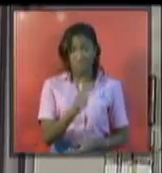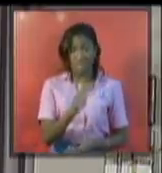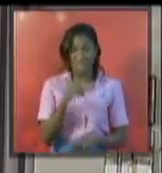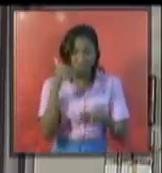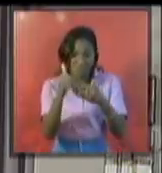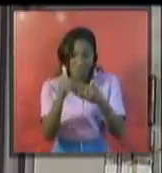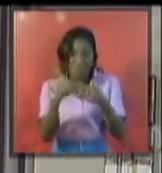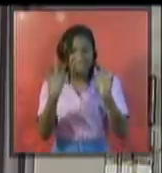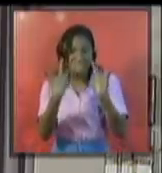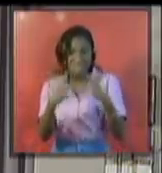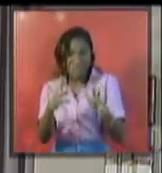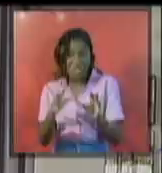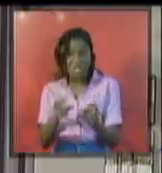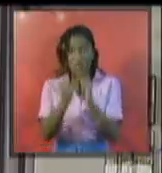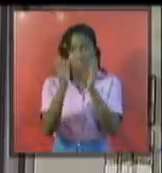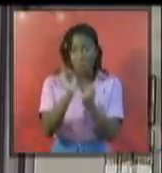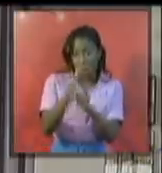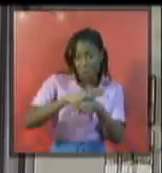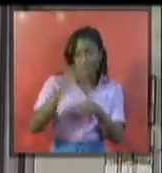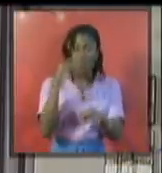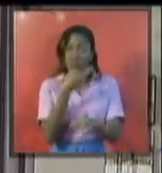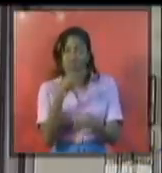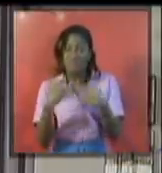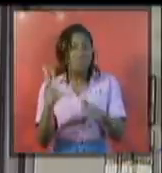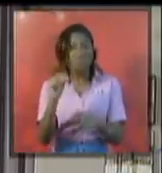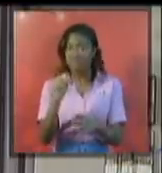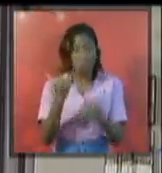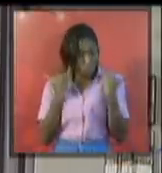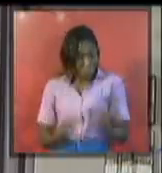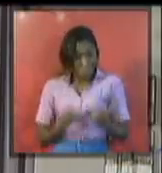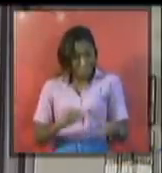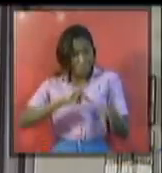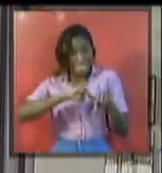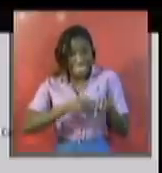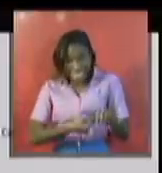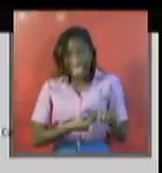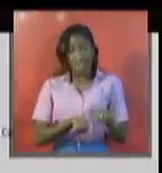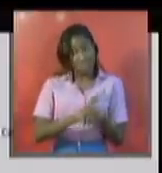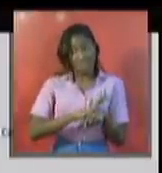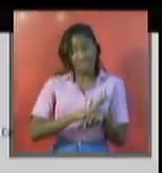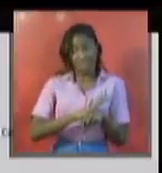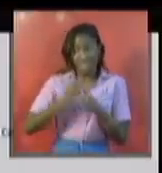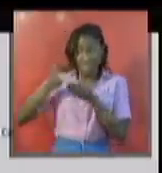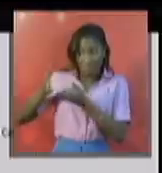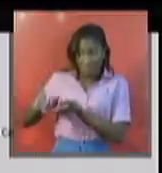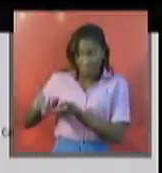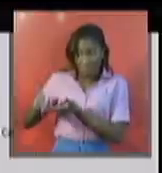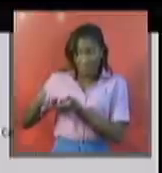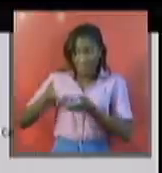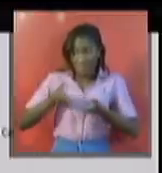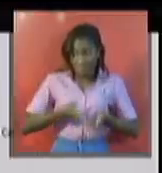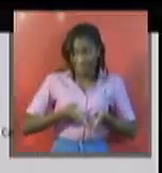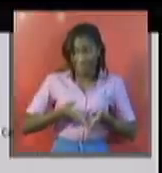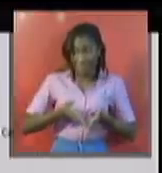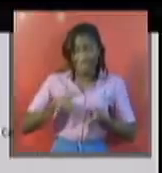the beginning. And as the graph shows, just put them up one last time, please, because a picture paints